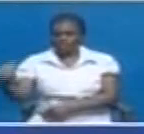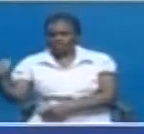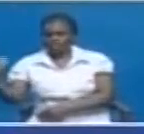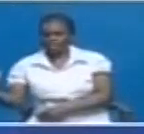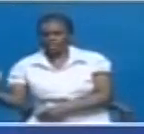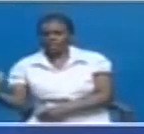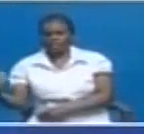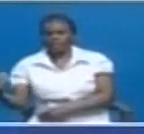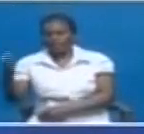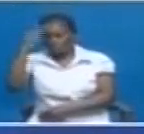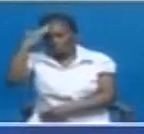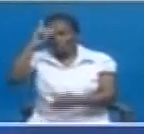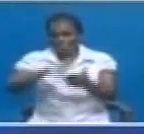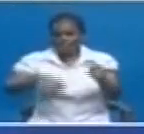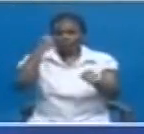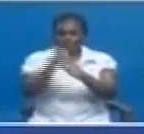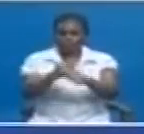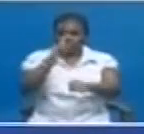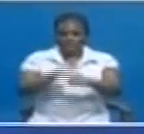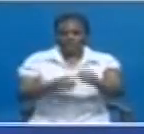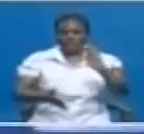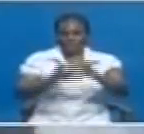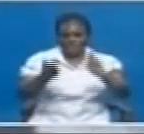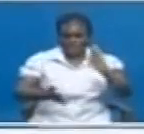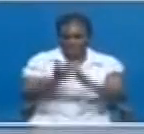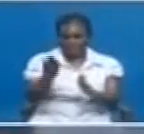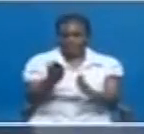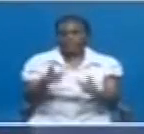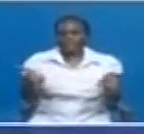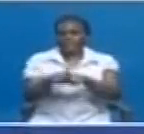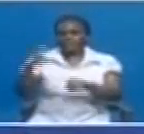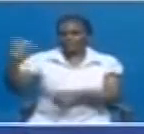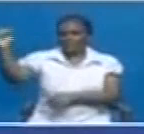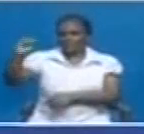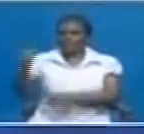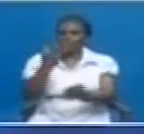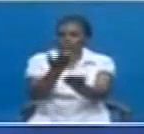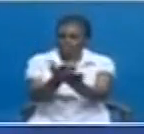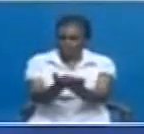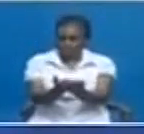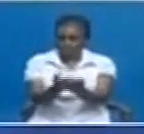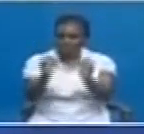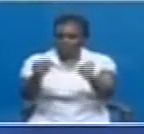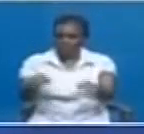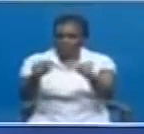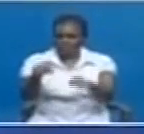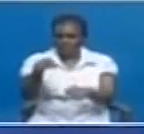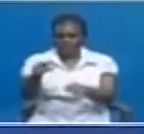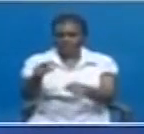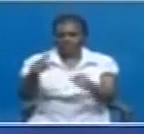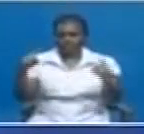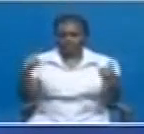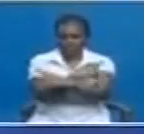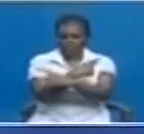know what to do in an emergency situation. The Interior Cabinet Secretary also proposed one measure that will no doubt be a